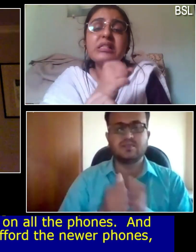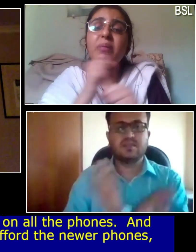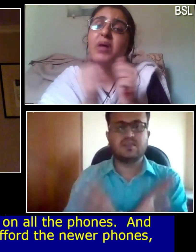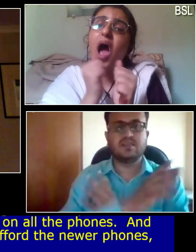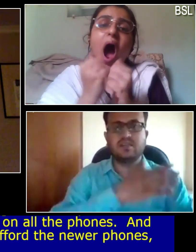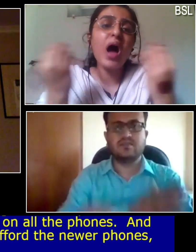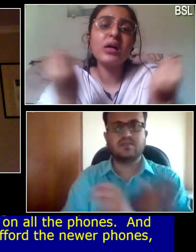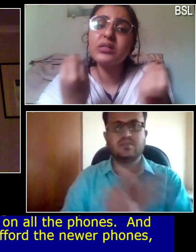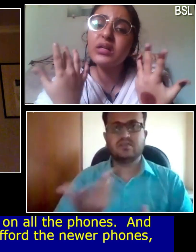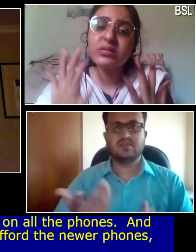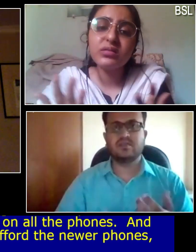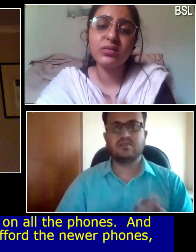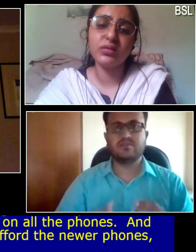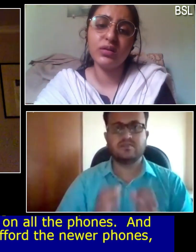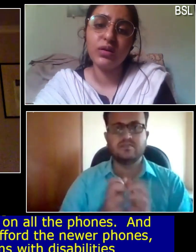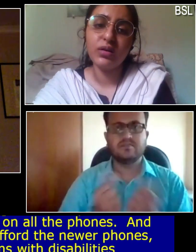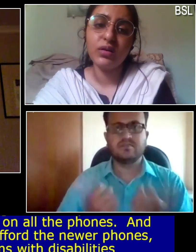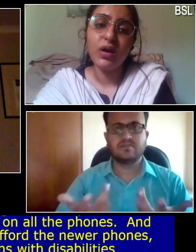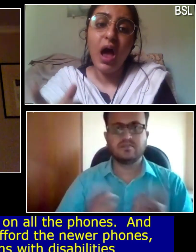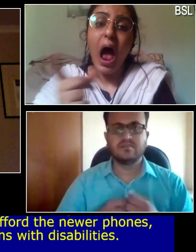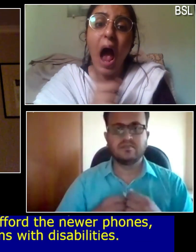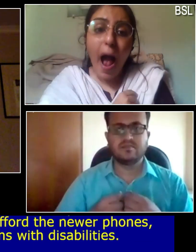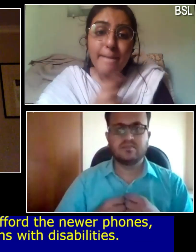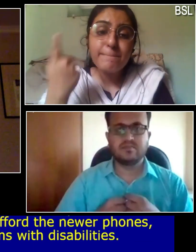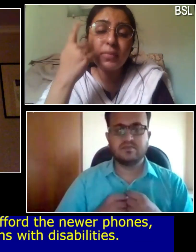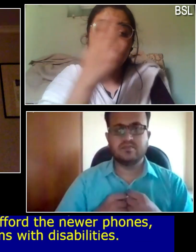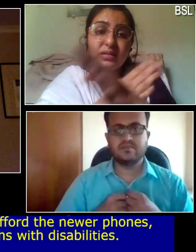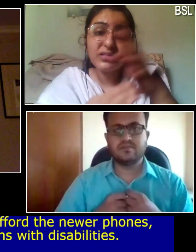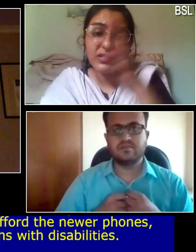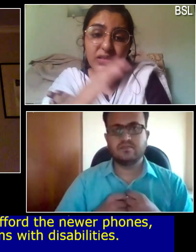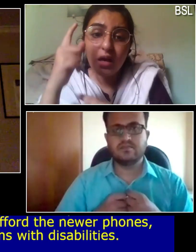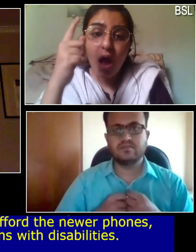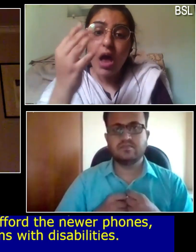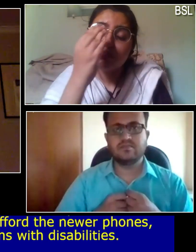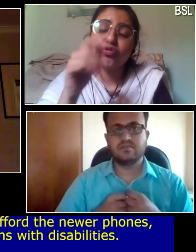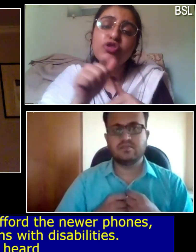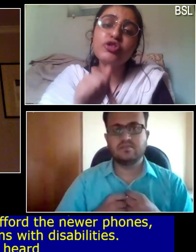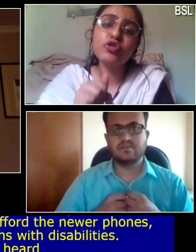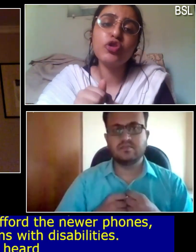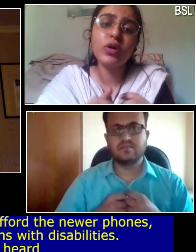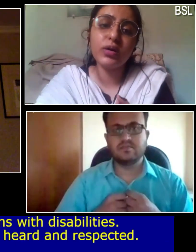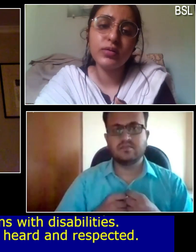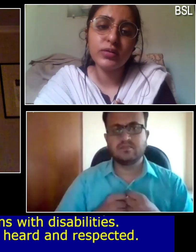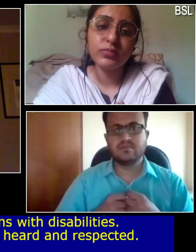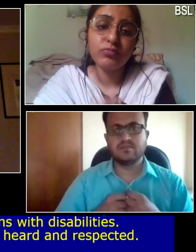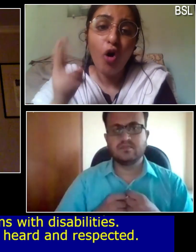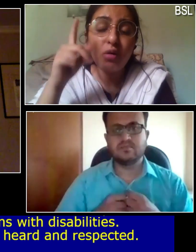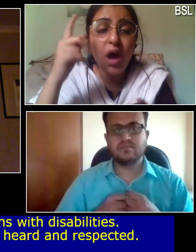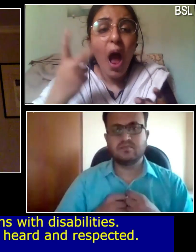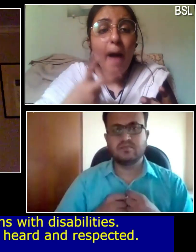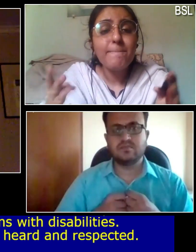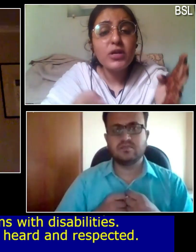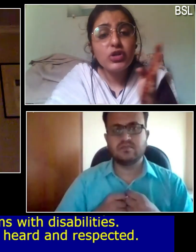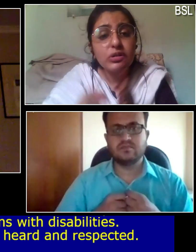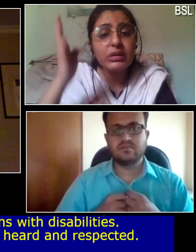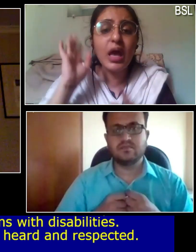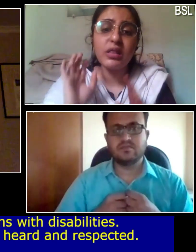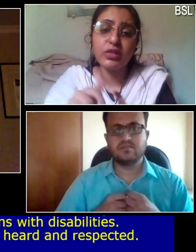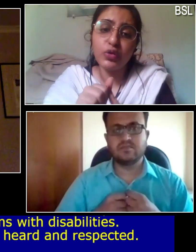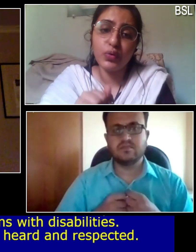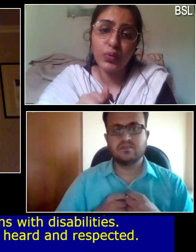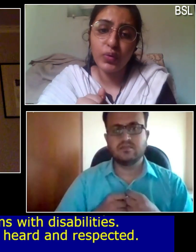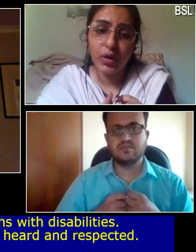Now, our disability voice must be heard and respected, and that's ongoing. New issues arise and have